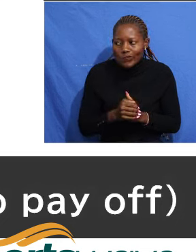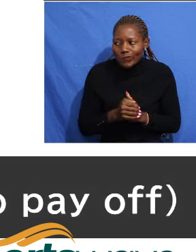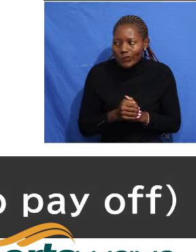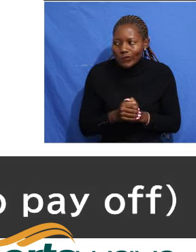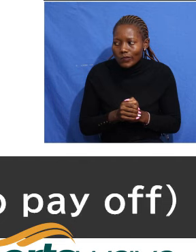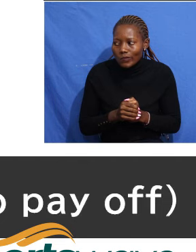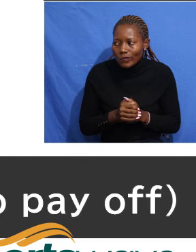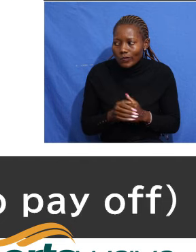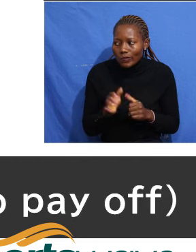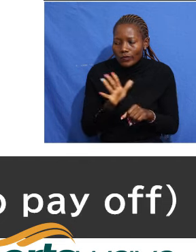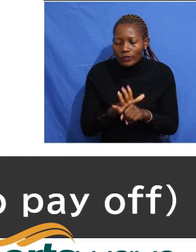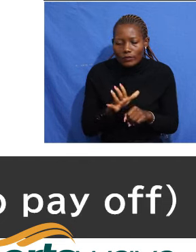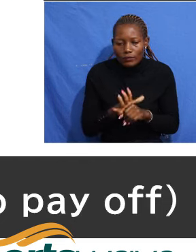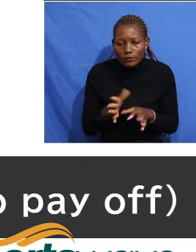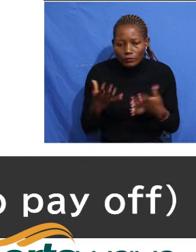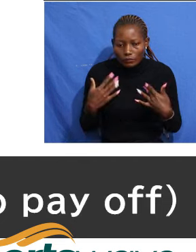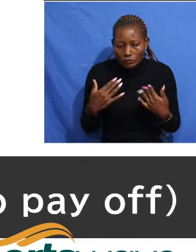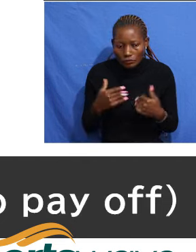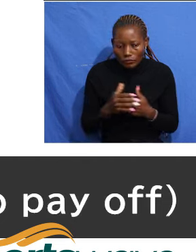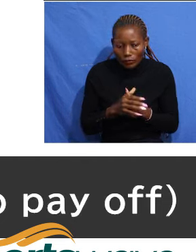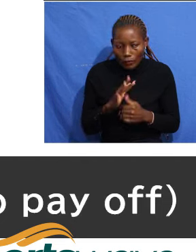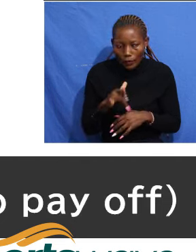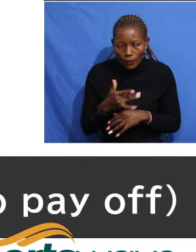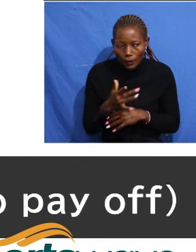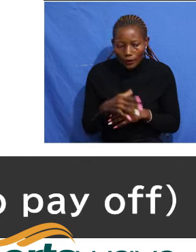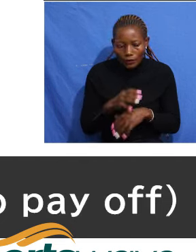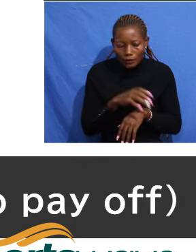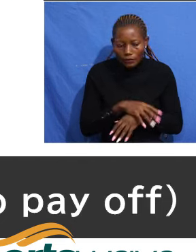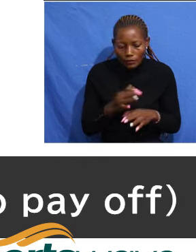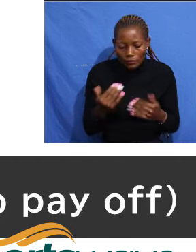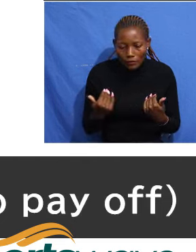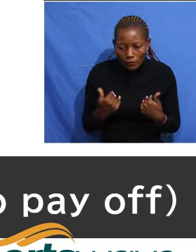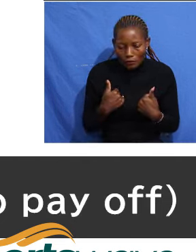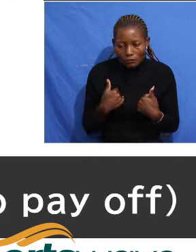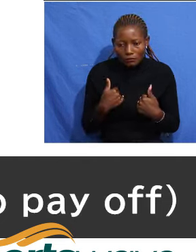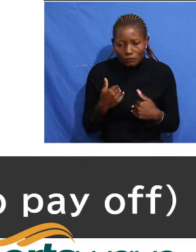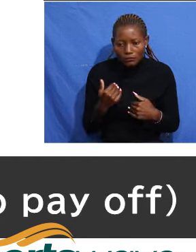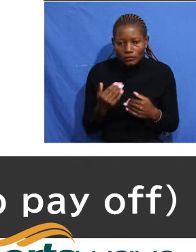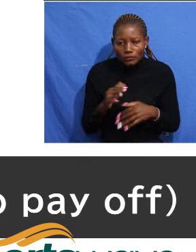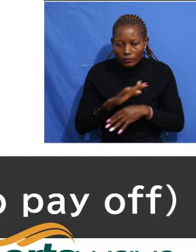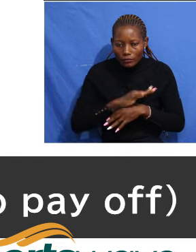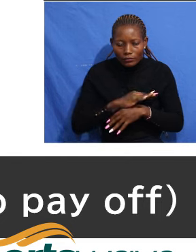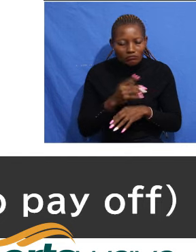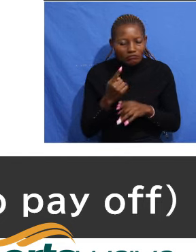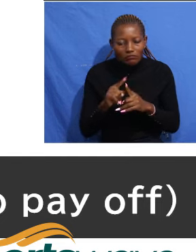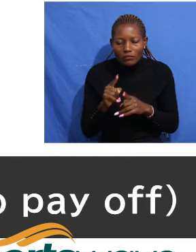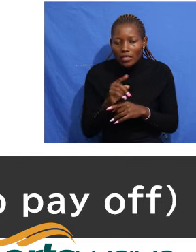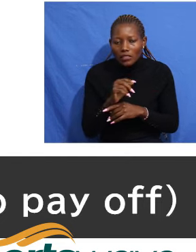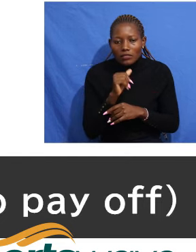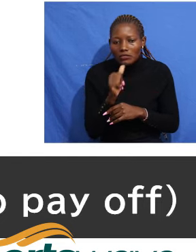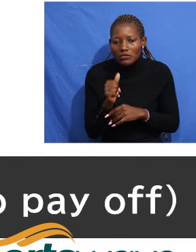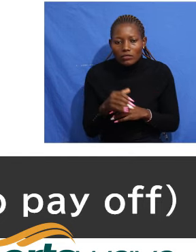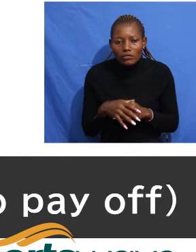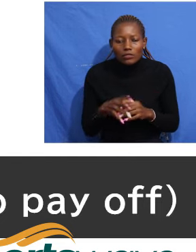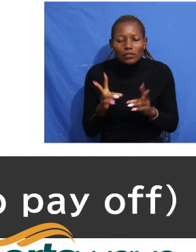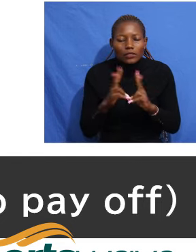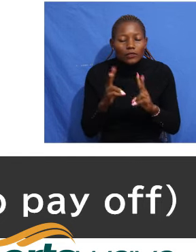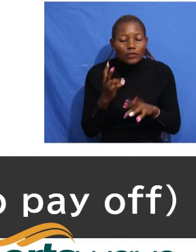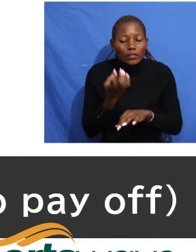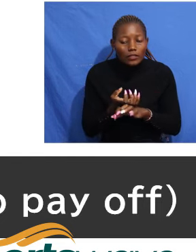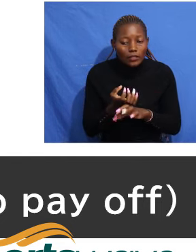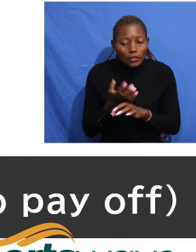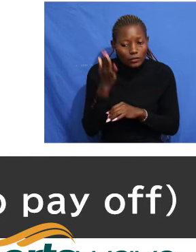So many people are feeling they're getting enough sleep, but they're actually not. But it's very hard to